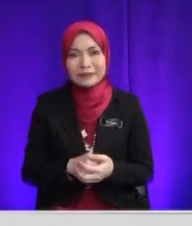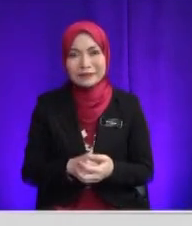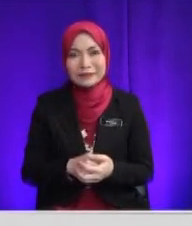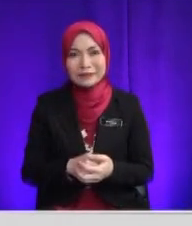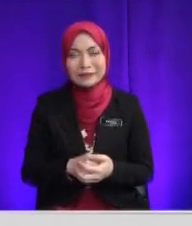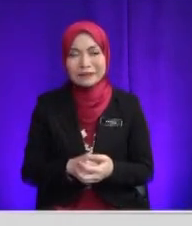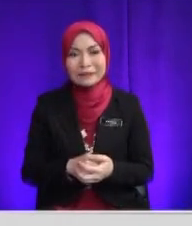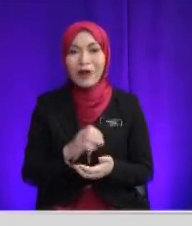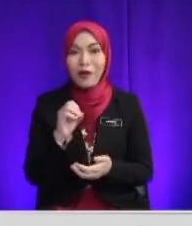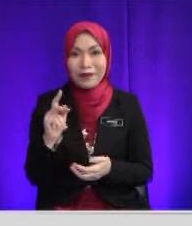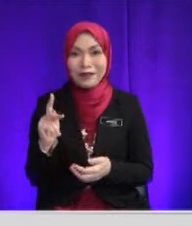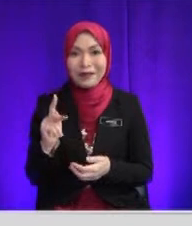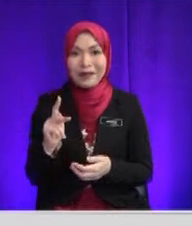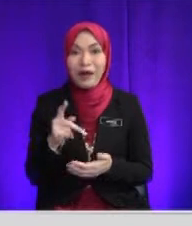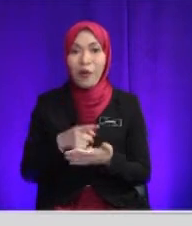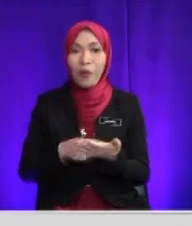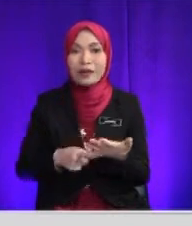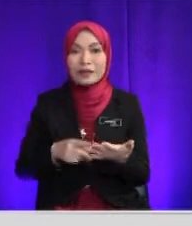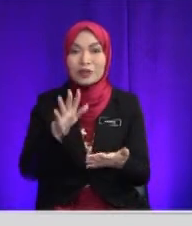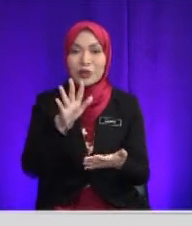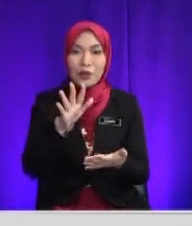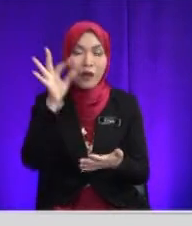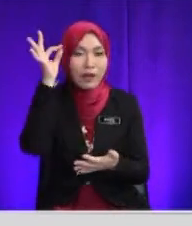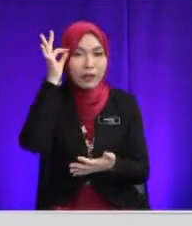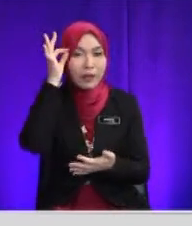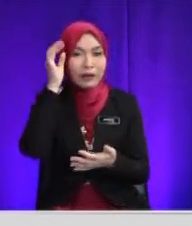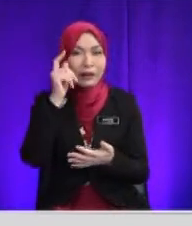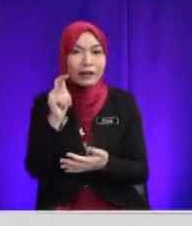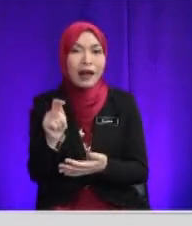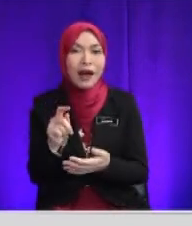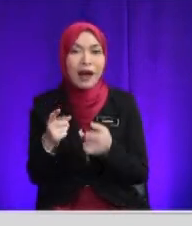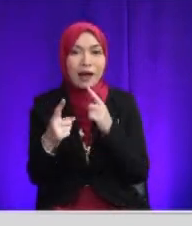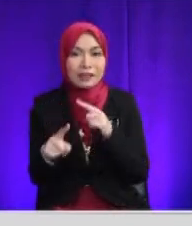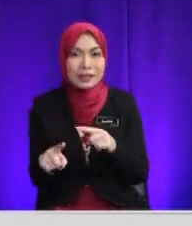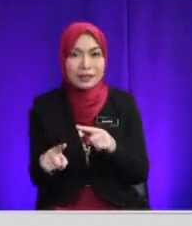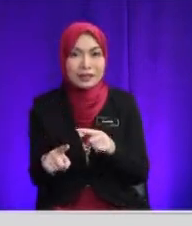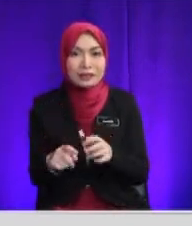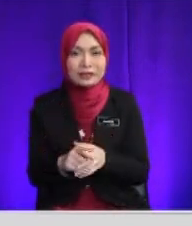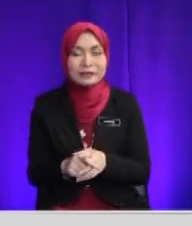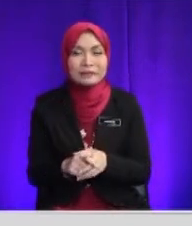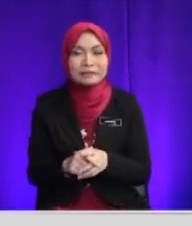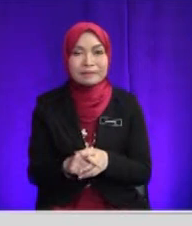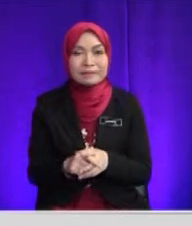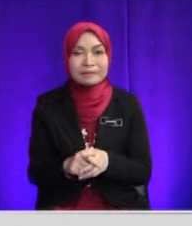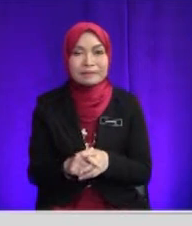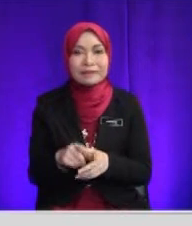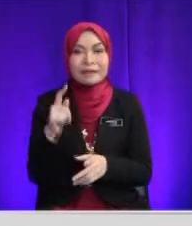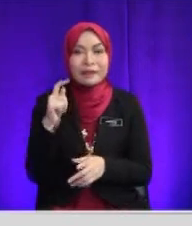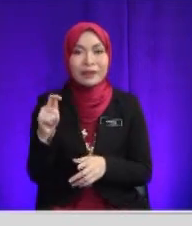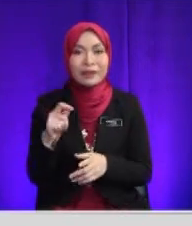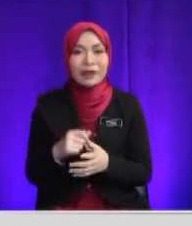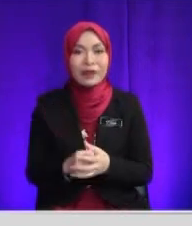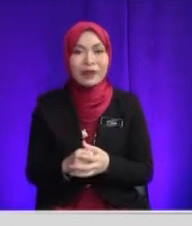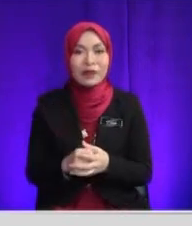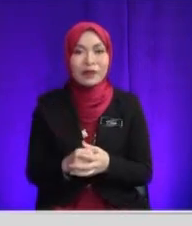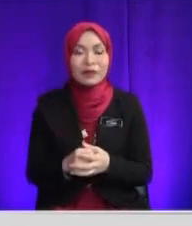Alright, so which one do you think is the answer? The man says the coat was possibly black. Possibly because black. Because he wasn't